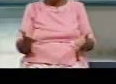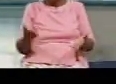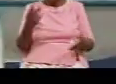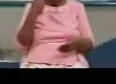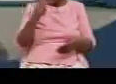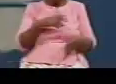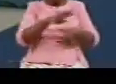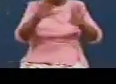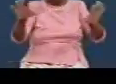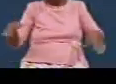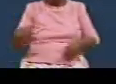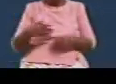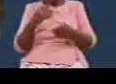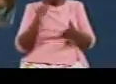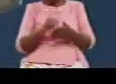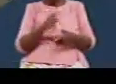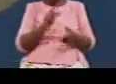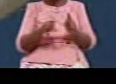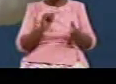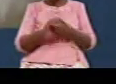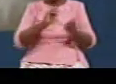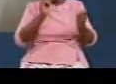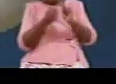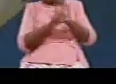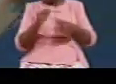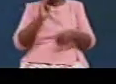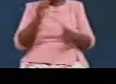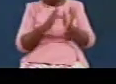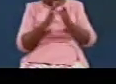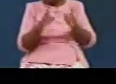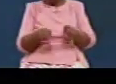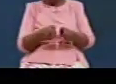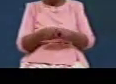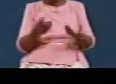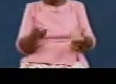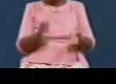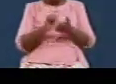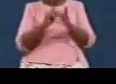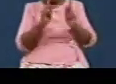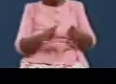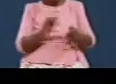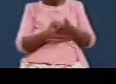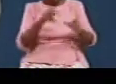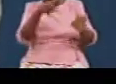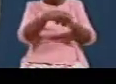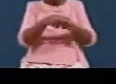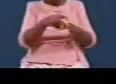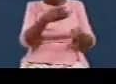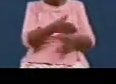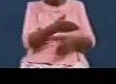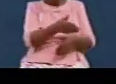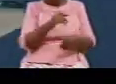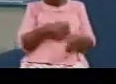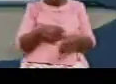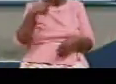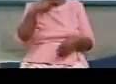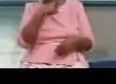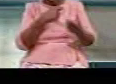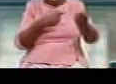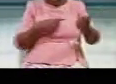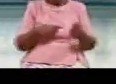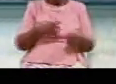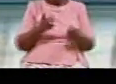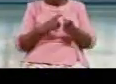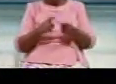that changed that thing a little, he also is a Christian. That other person that even told a little lie and modified something,